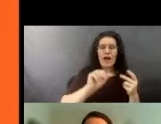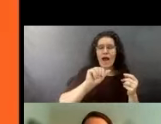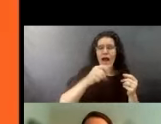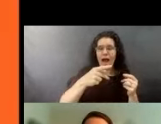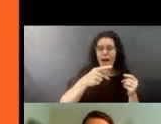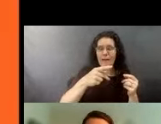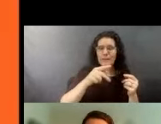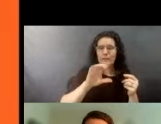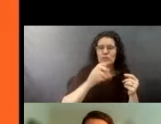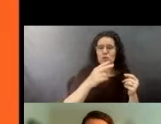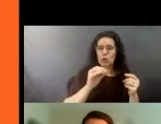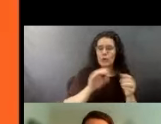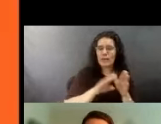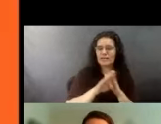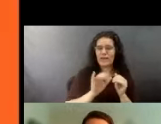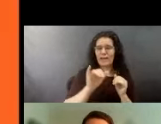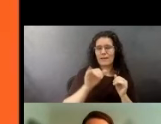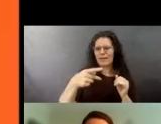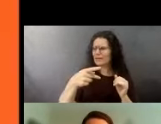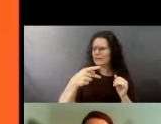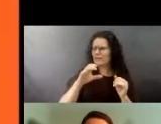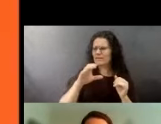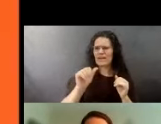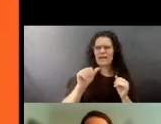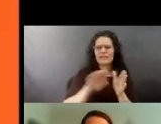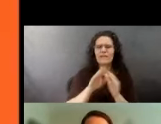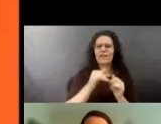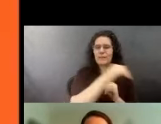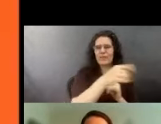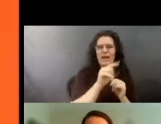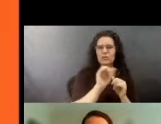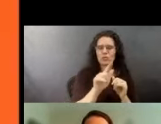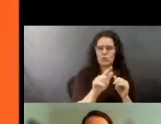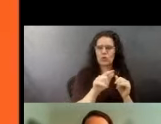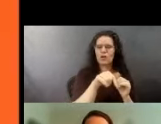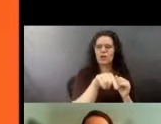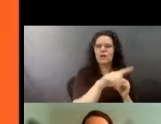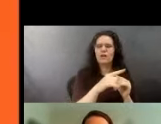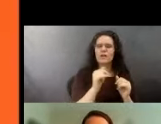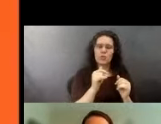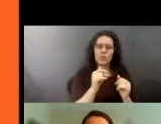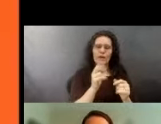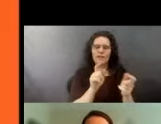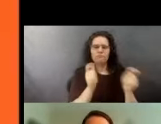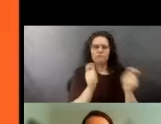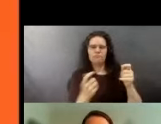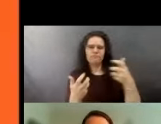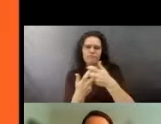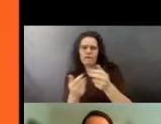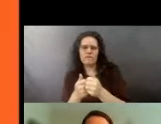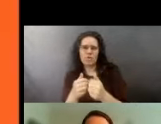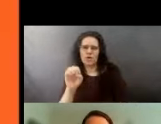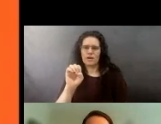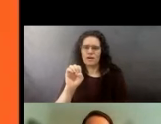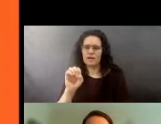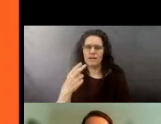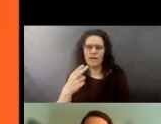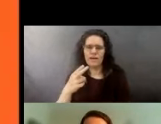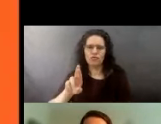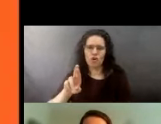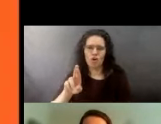developed tool, and can be adapted to be able to integrate within an EHR. And then you're